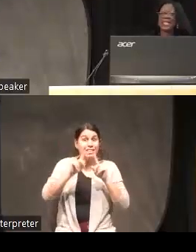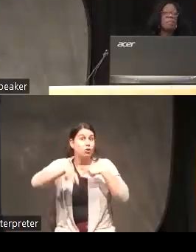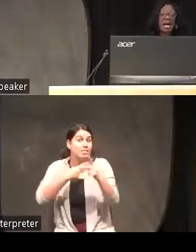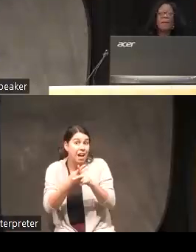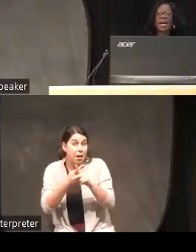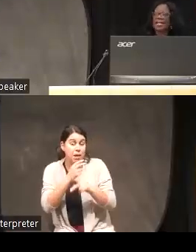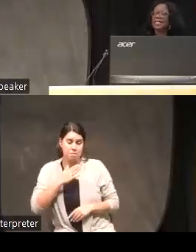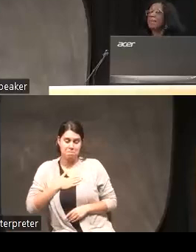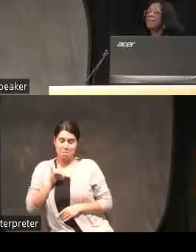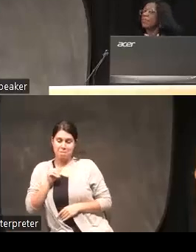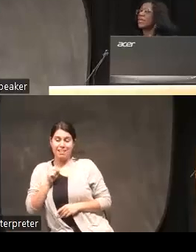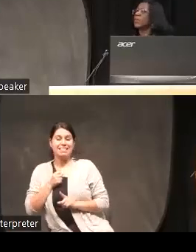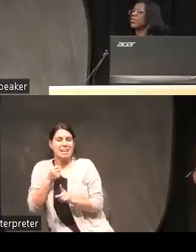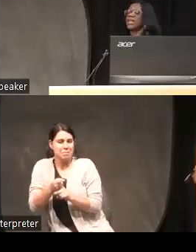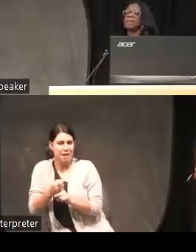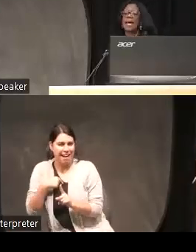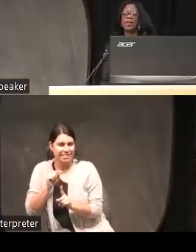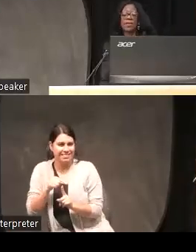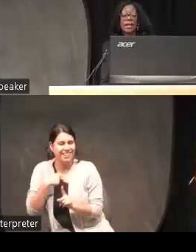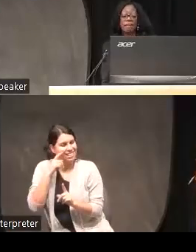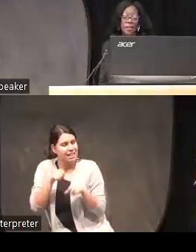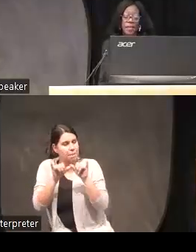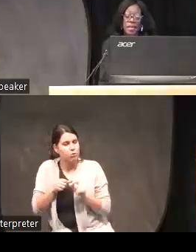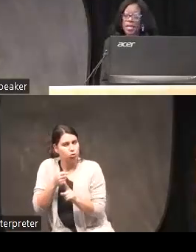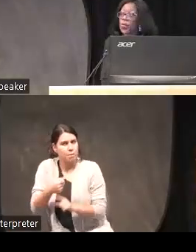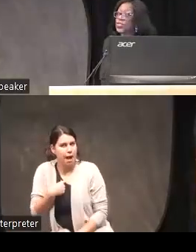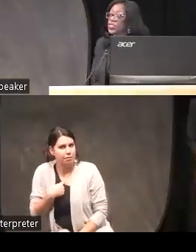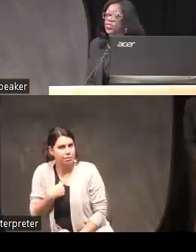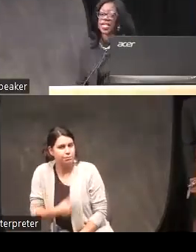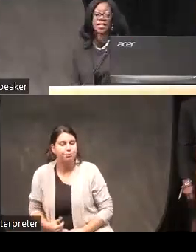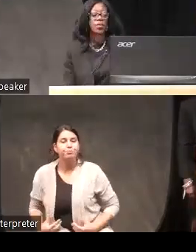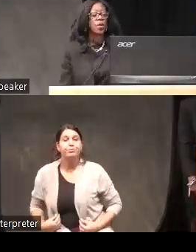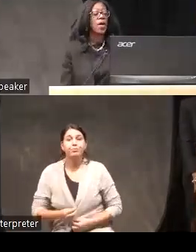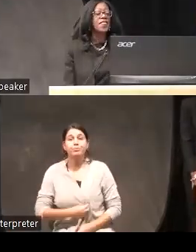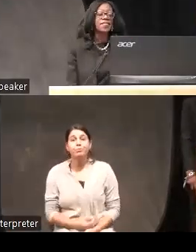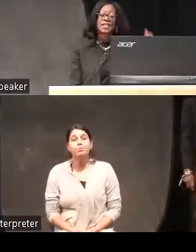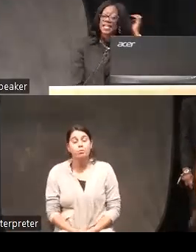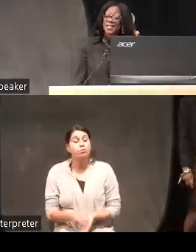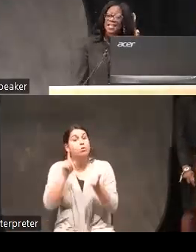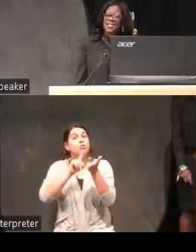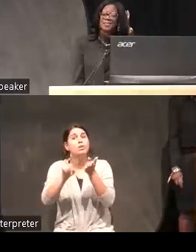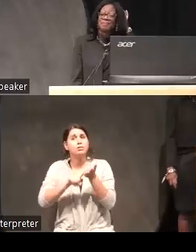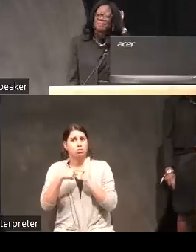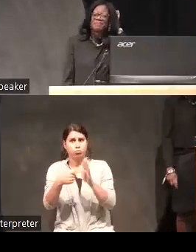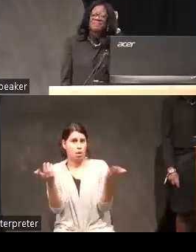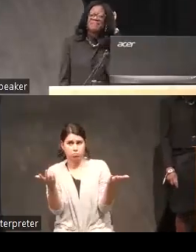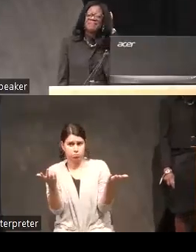That's my bias. I believe we can measure impact, right? What does the research tell us? Well, one thing that it tells